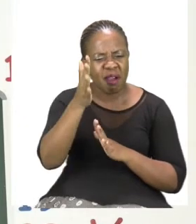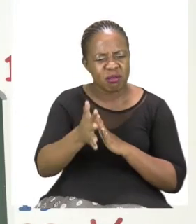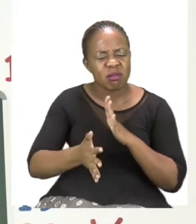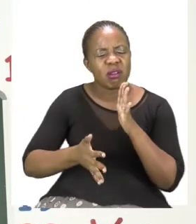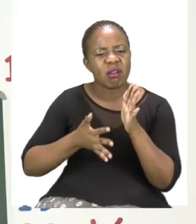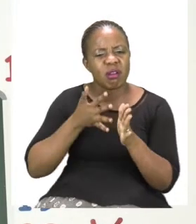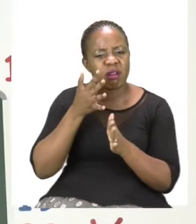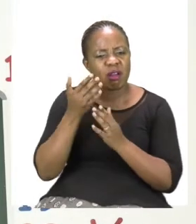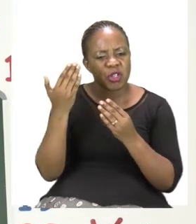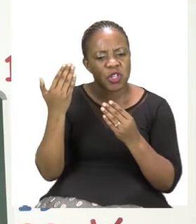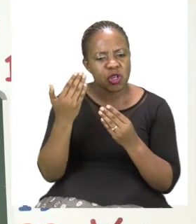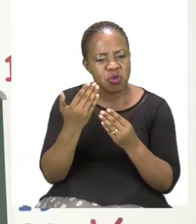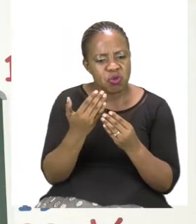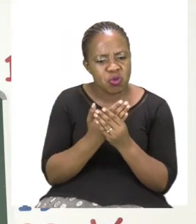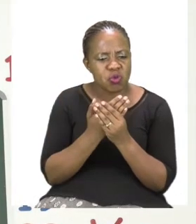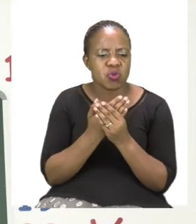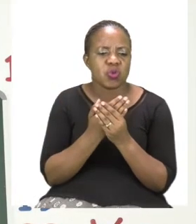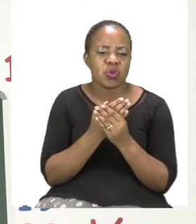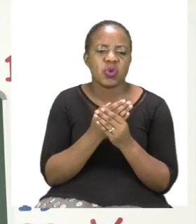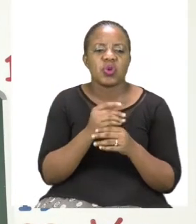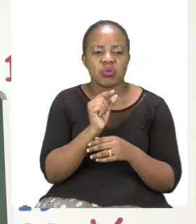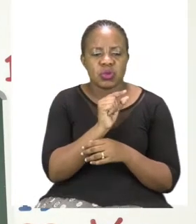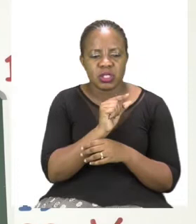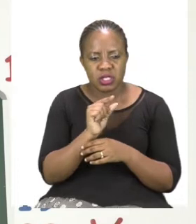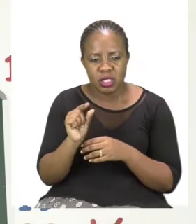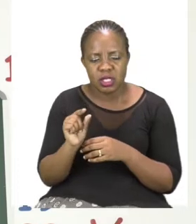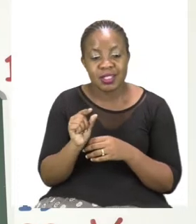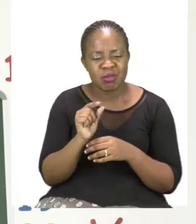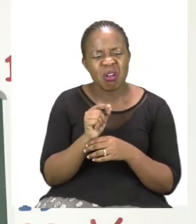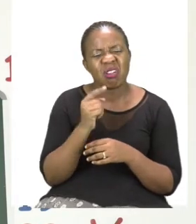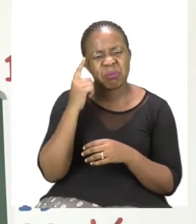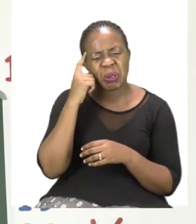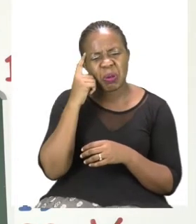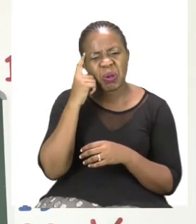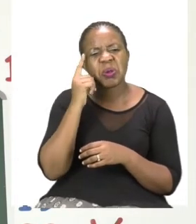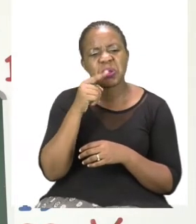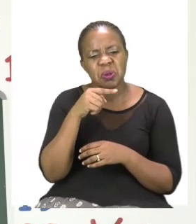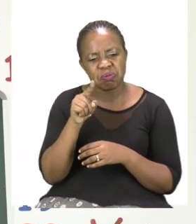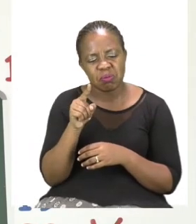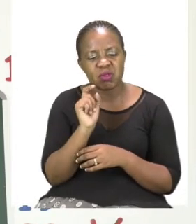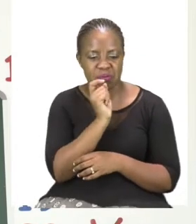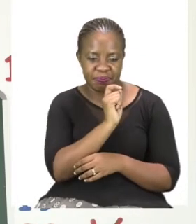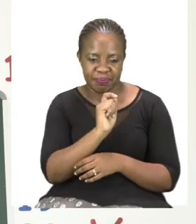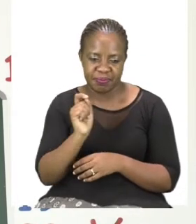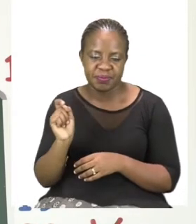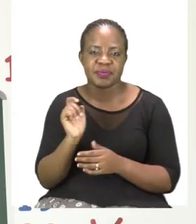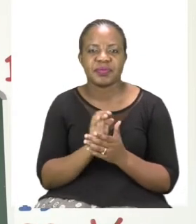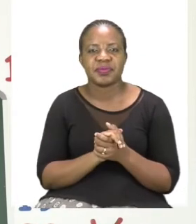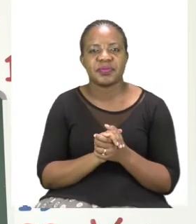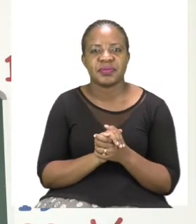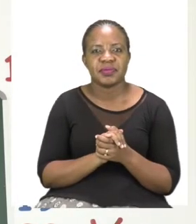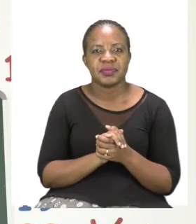the order you have made. That way, you will not make many mistakes. Let's take a look